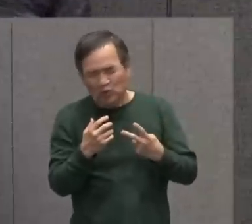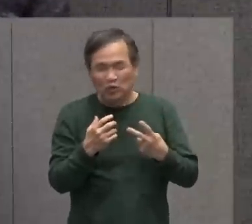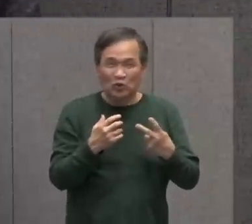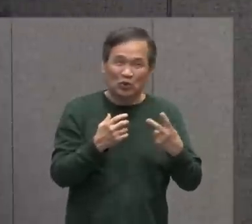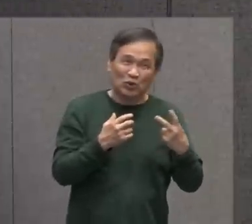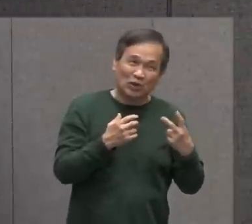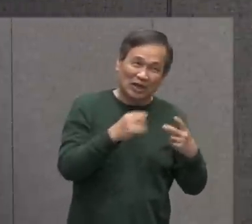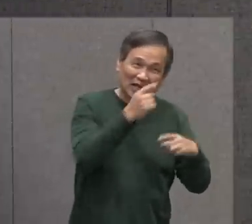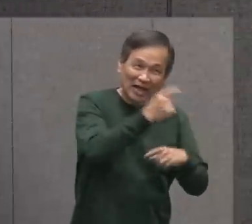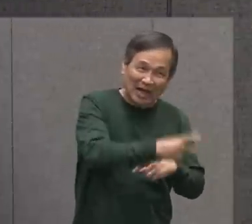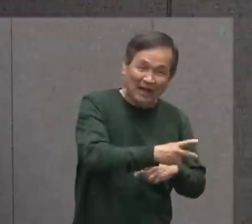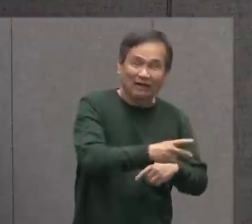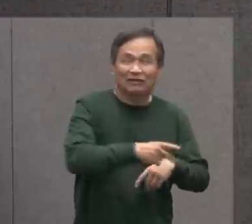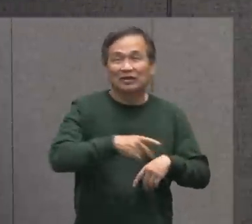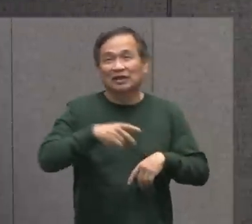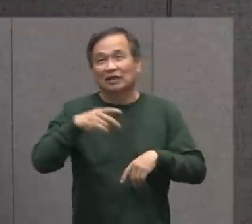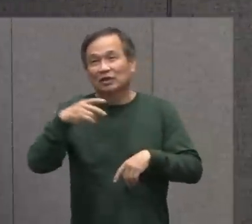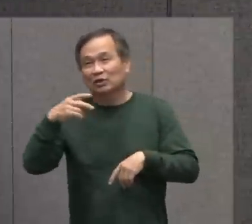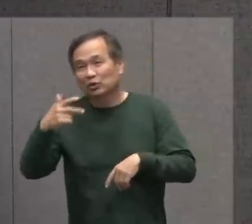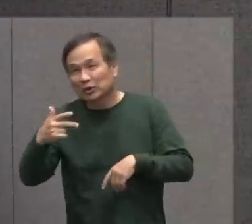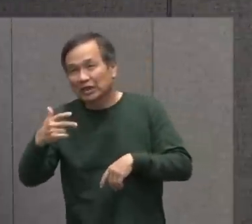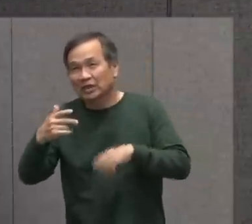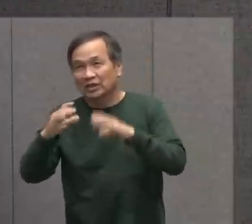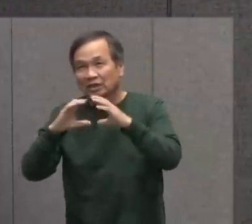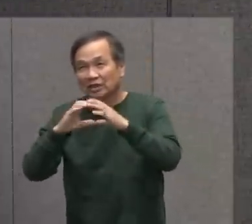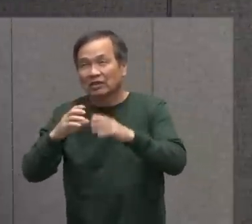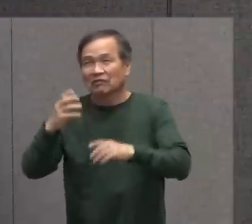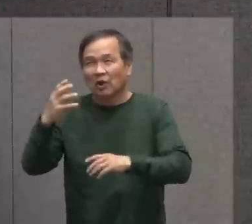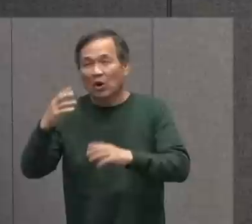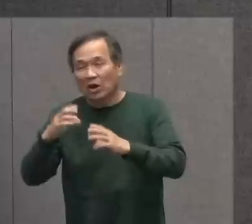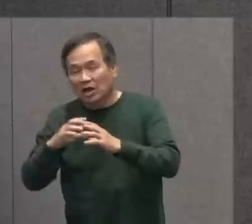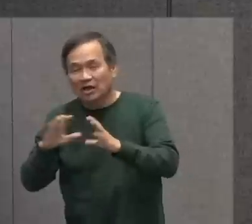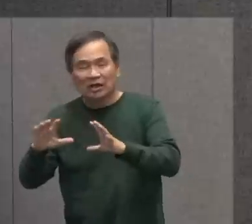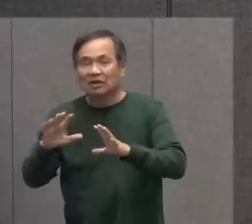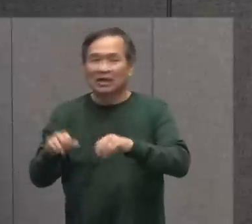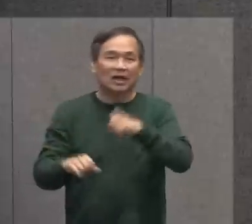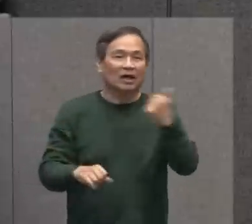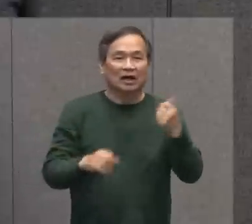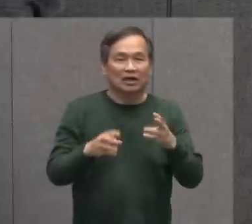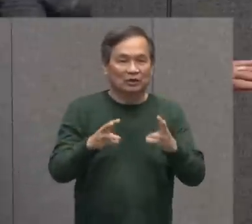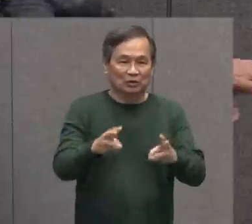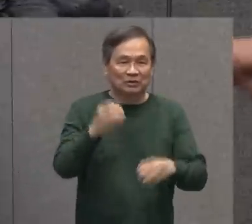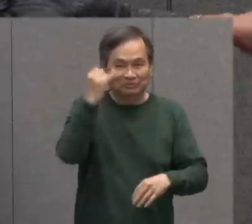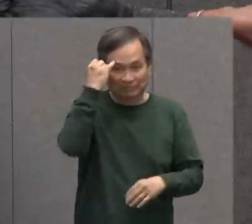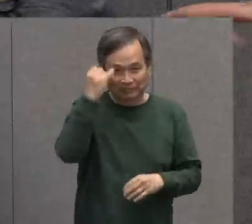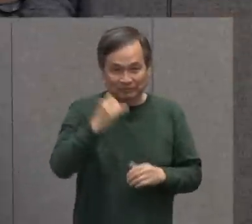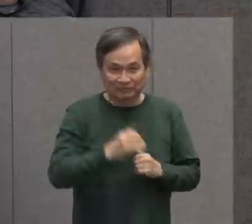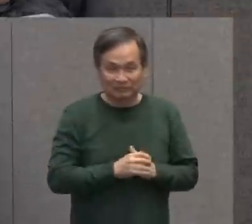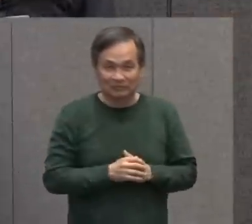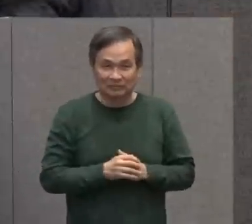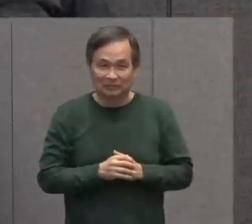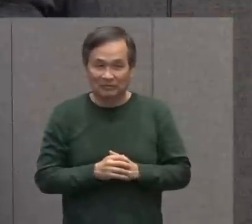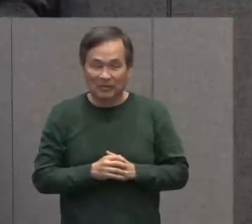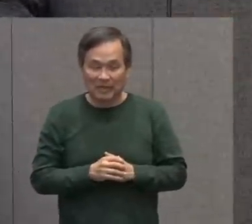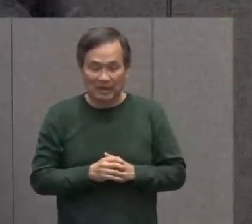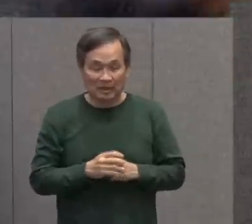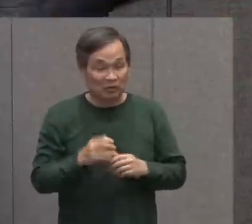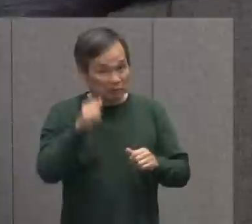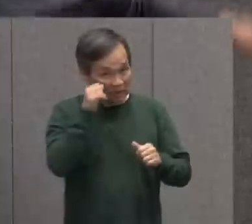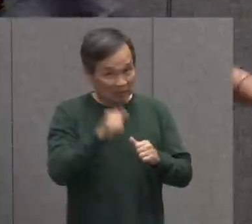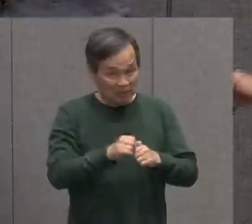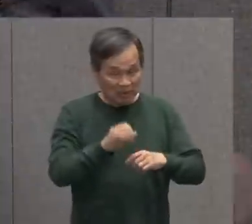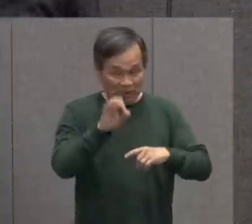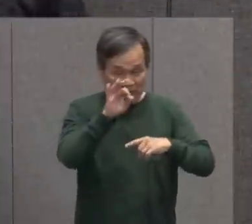closer to 6. Another thing that we can think about is adding on fractions